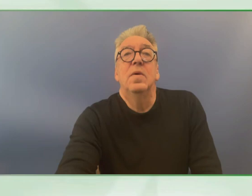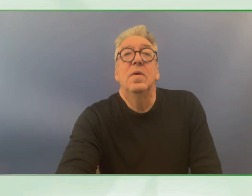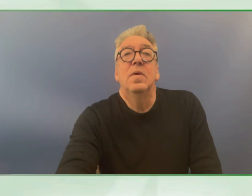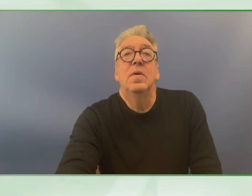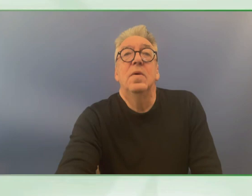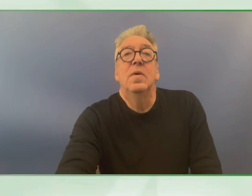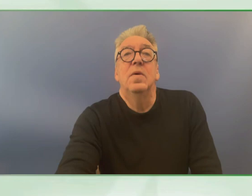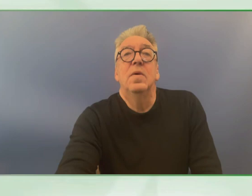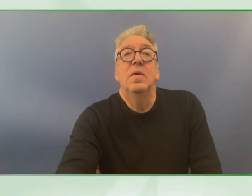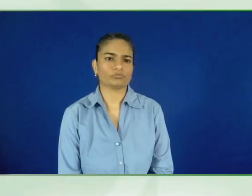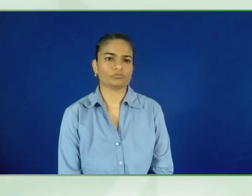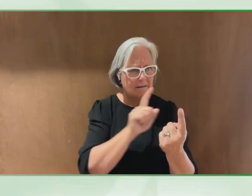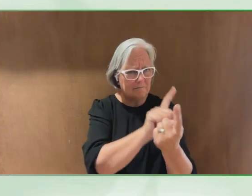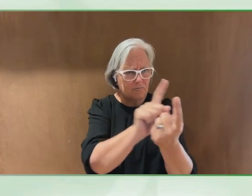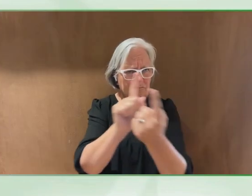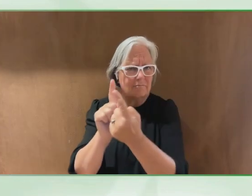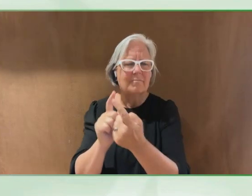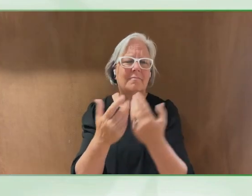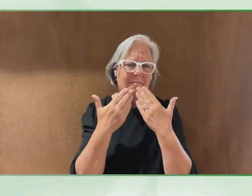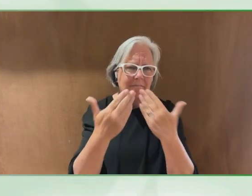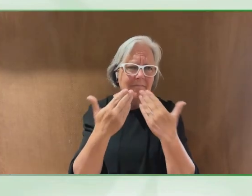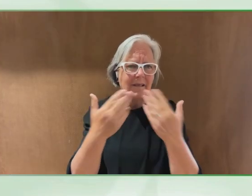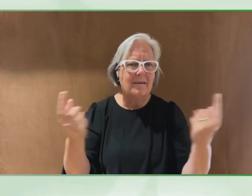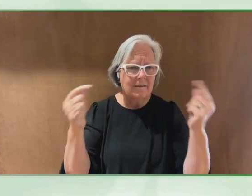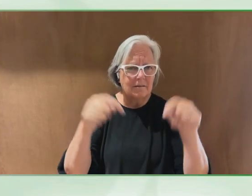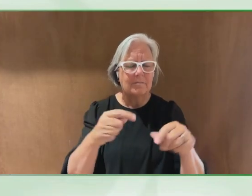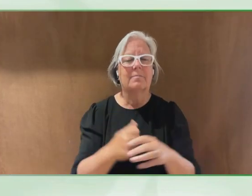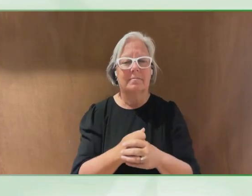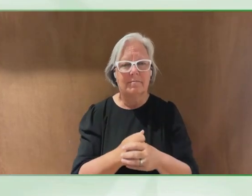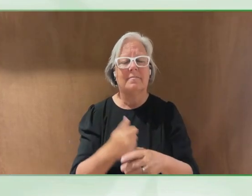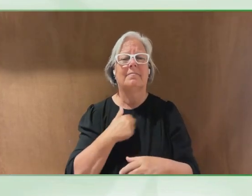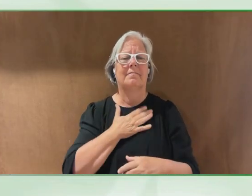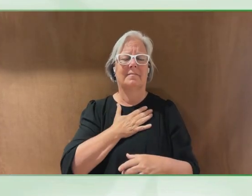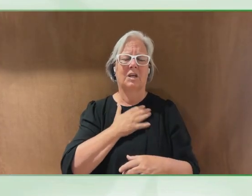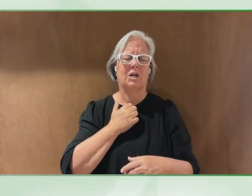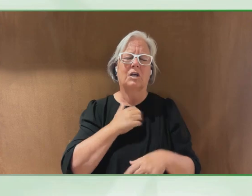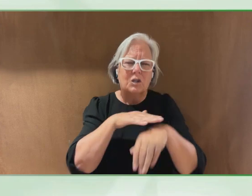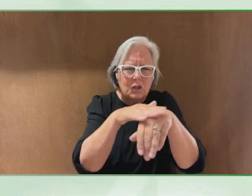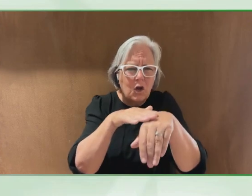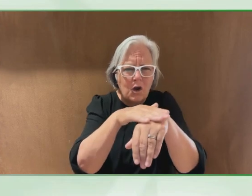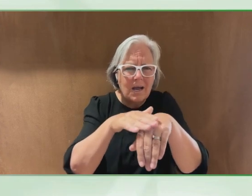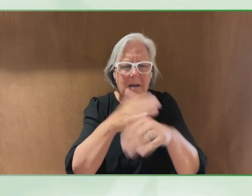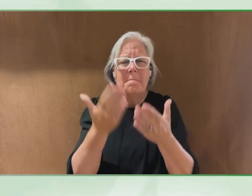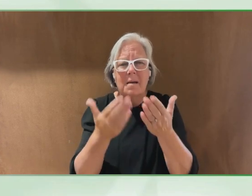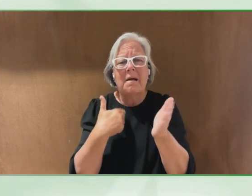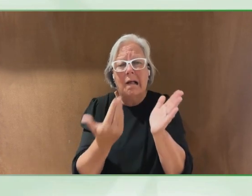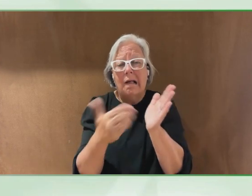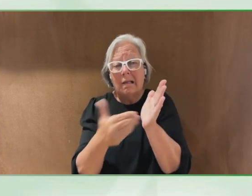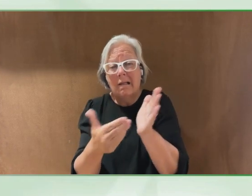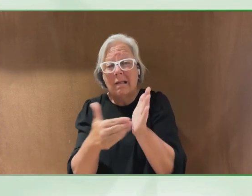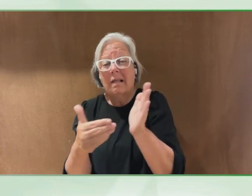met. Thank you for coming, and also apologies, I might be repeating some of the stuff that I mentioned in my session on the